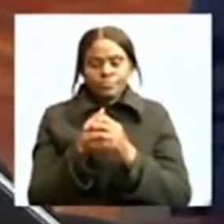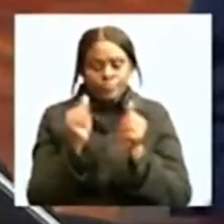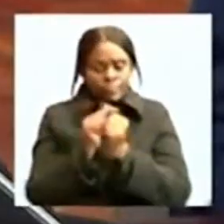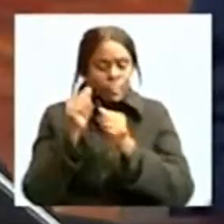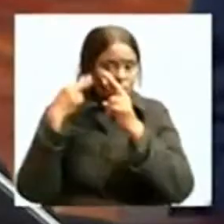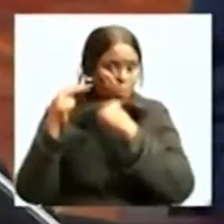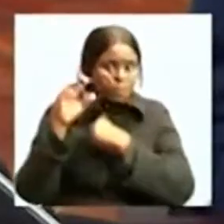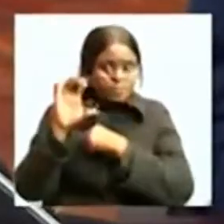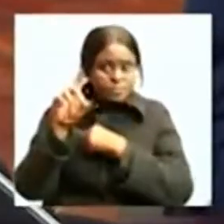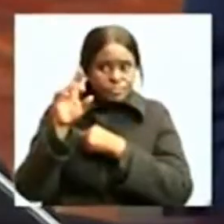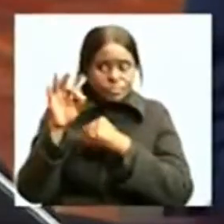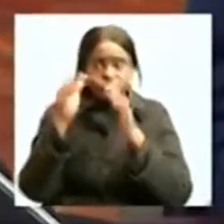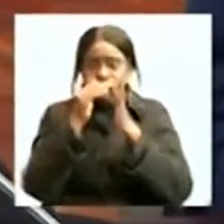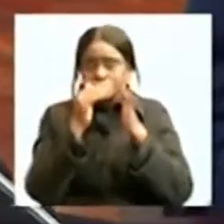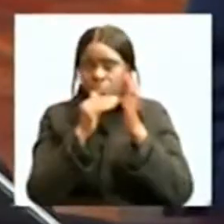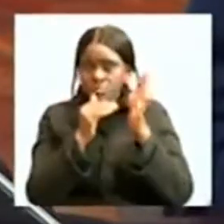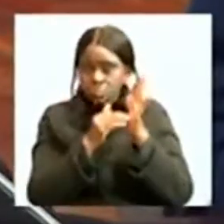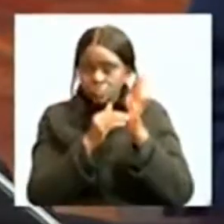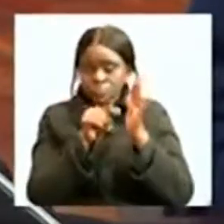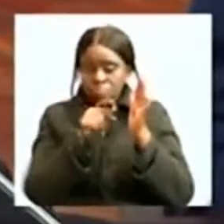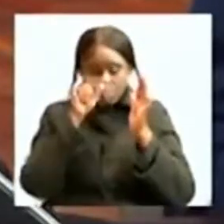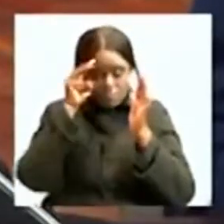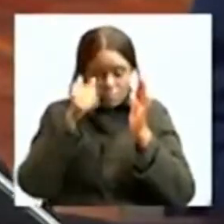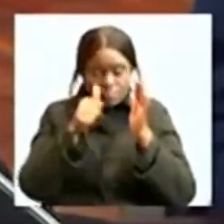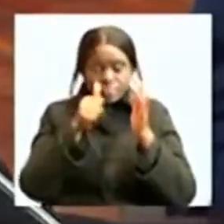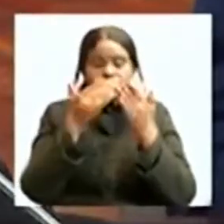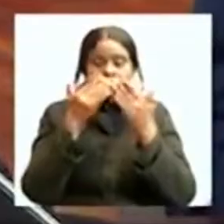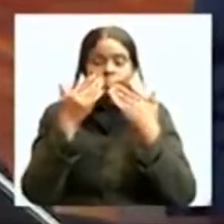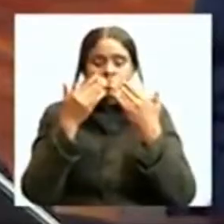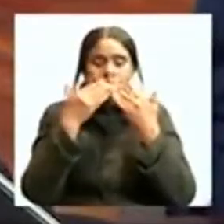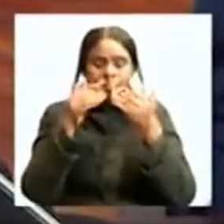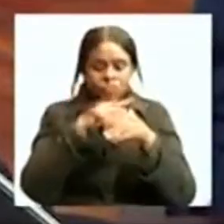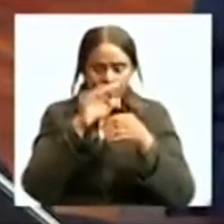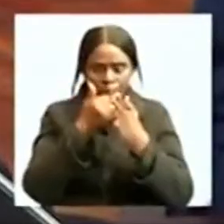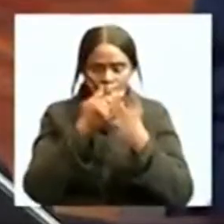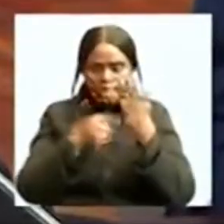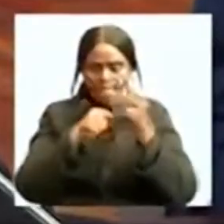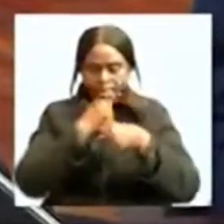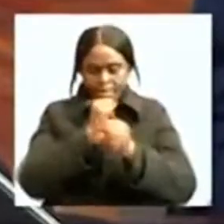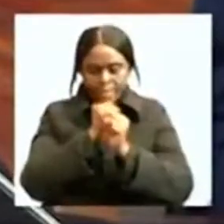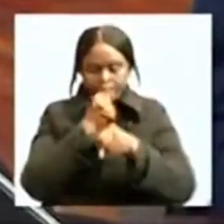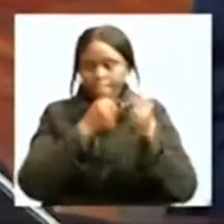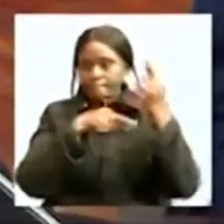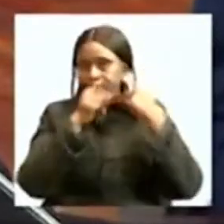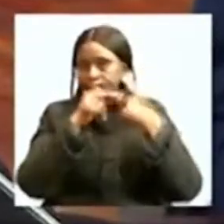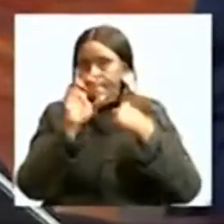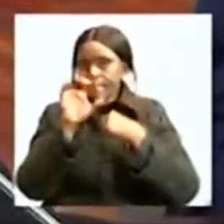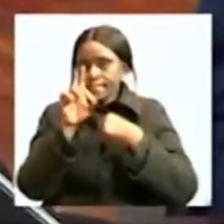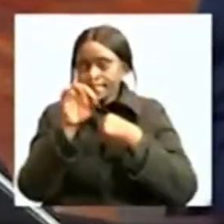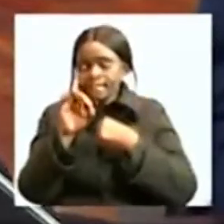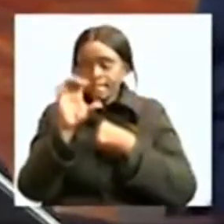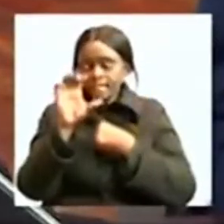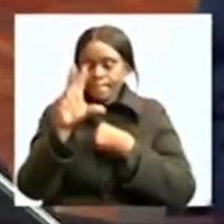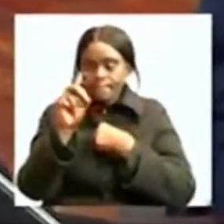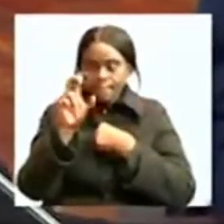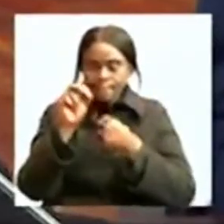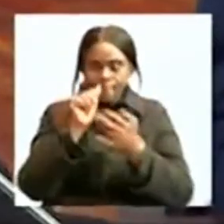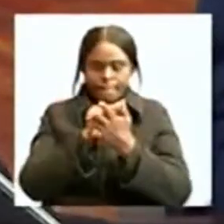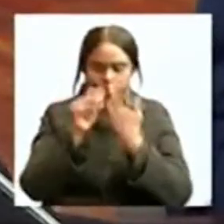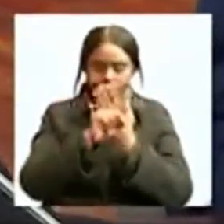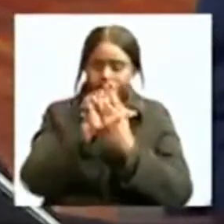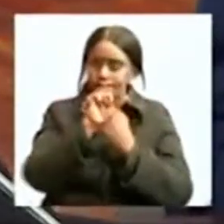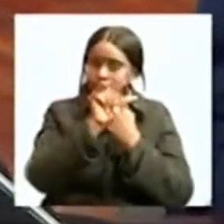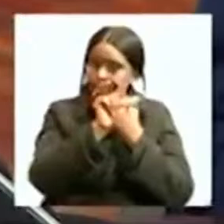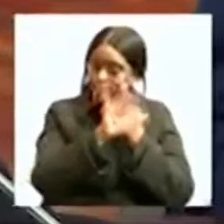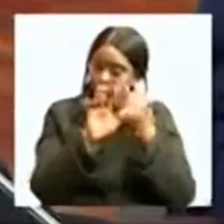Revision of CDF guidelines. The Ministry commenced the validation of the revised CDF guidelines on 30th April 2025